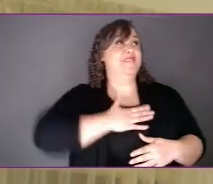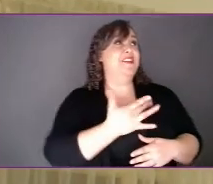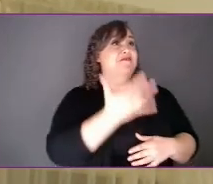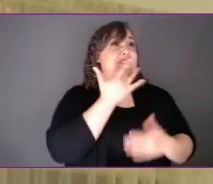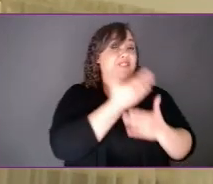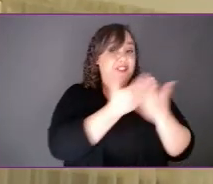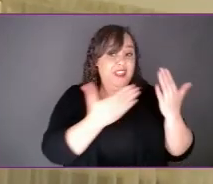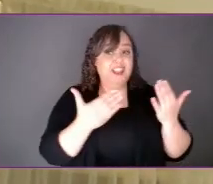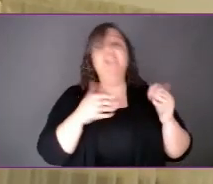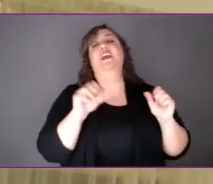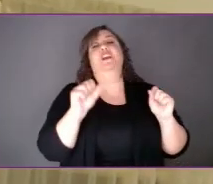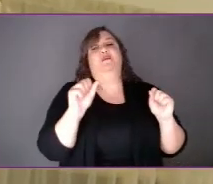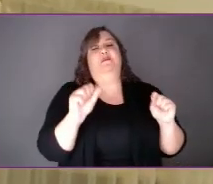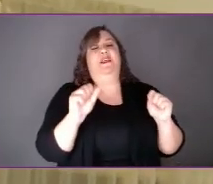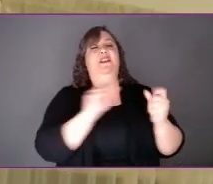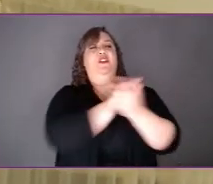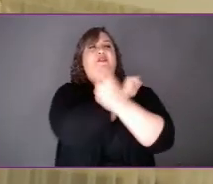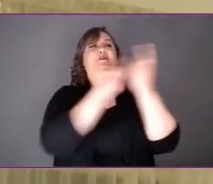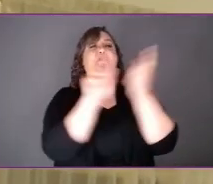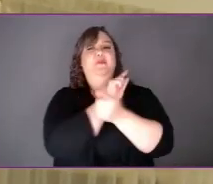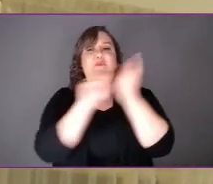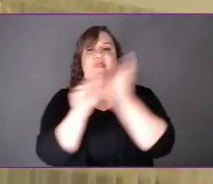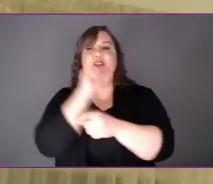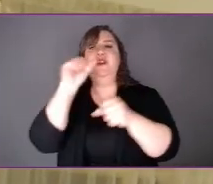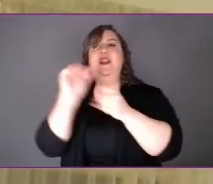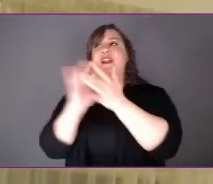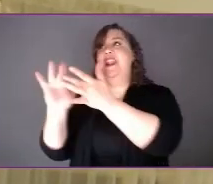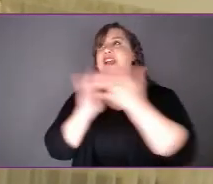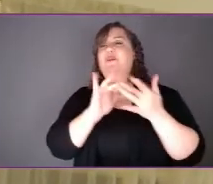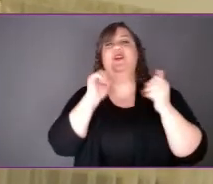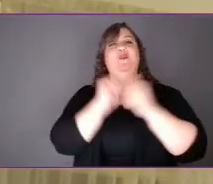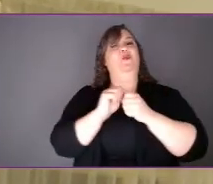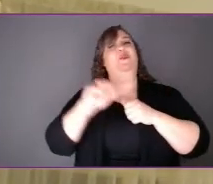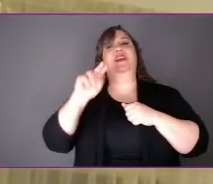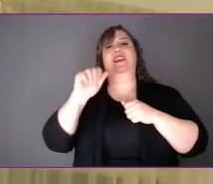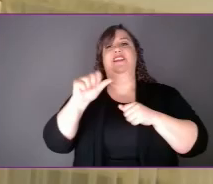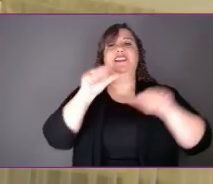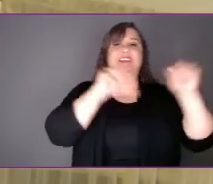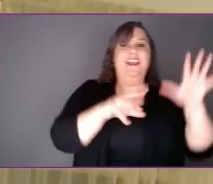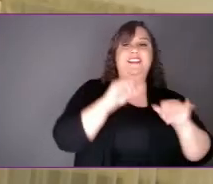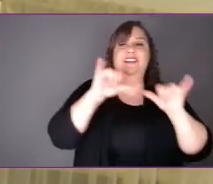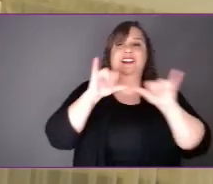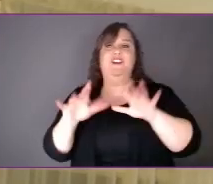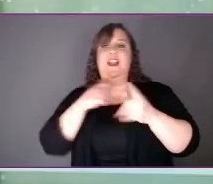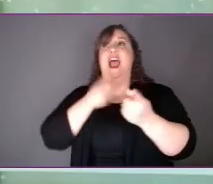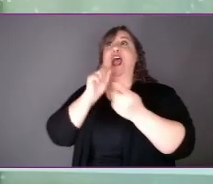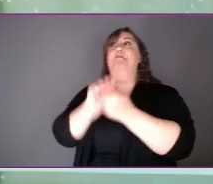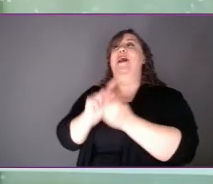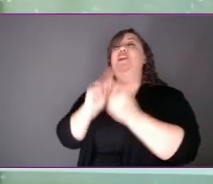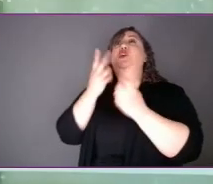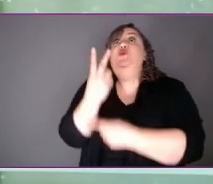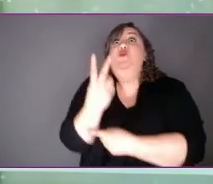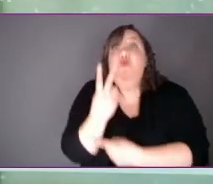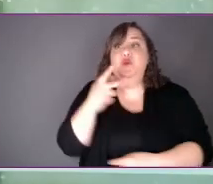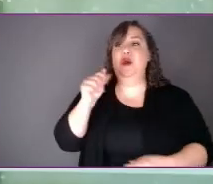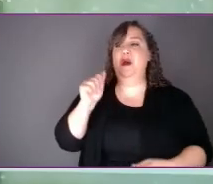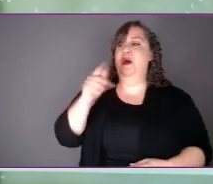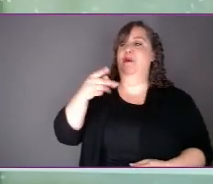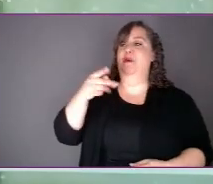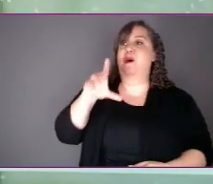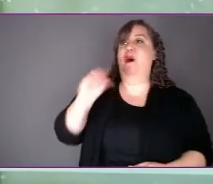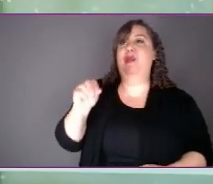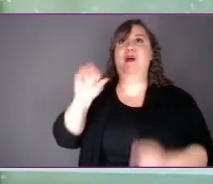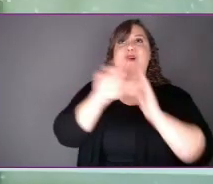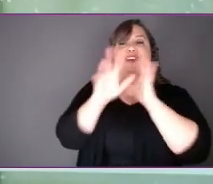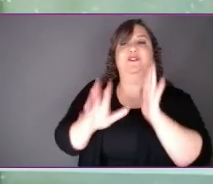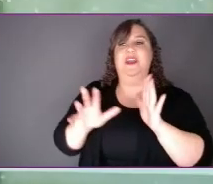to meet and network with NASA scientists and engineers, and I even got the chance to meet 2 Apollo astronauts. It was unlike anything I've ever